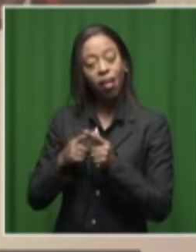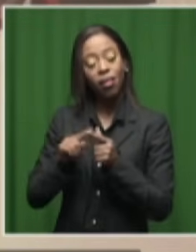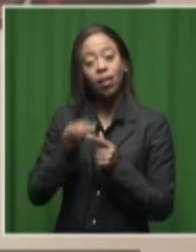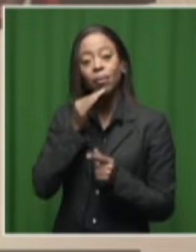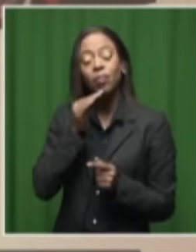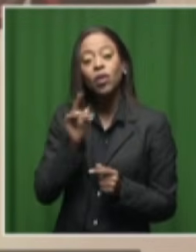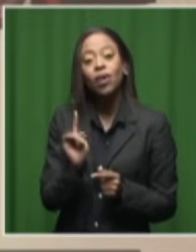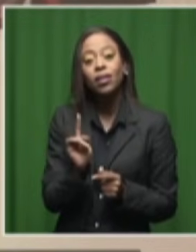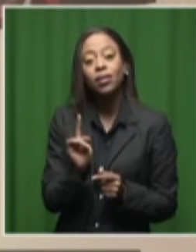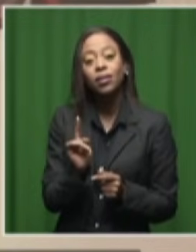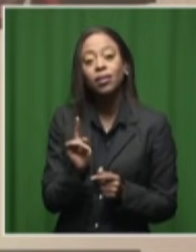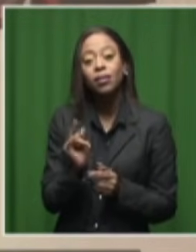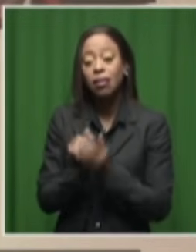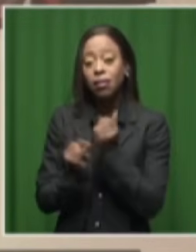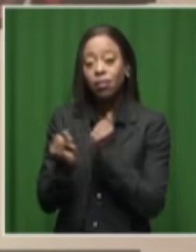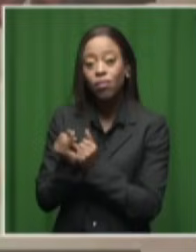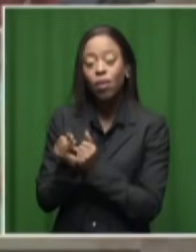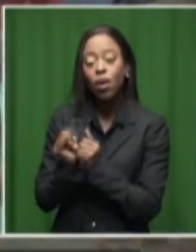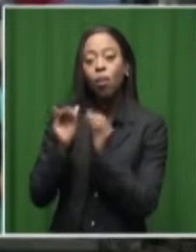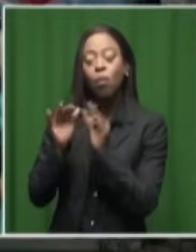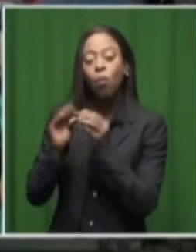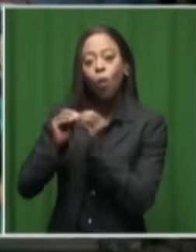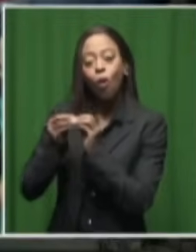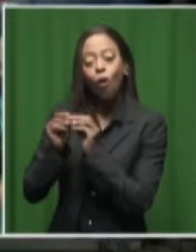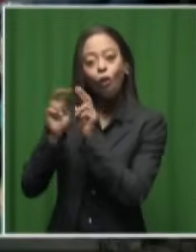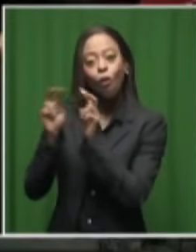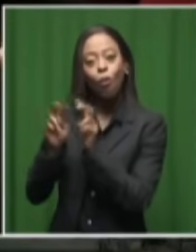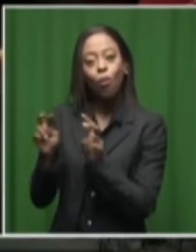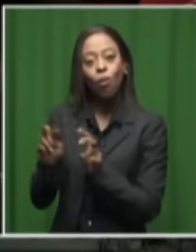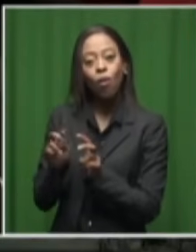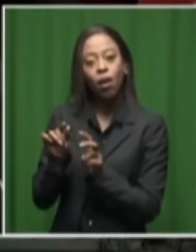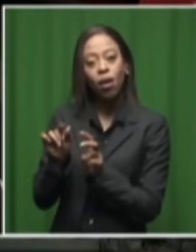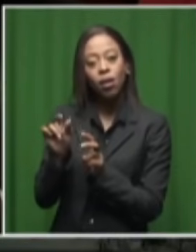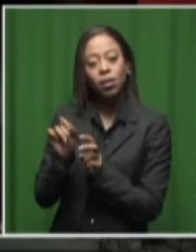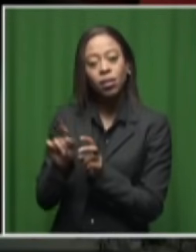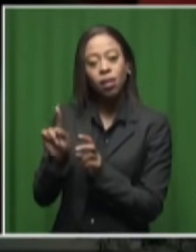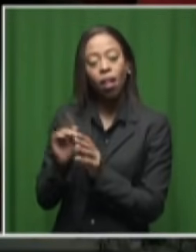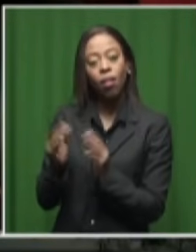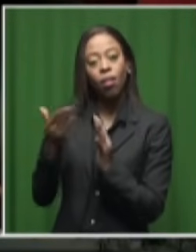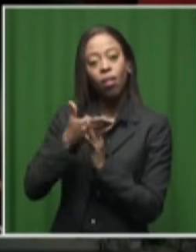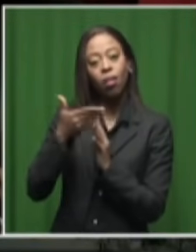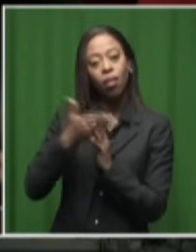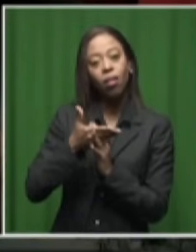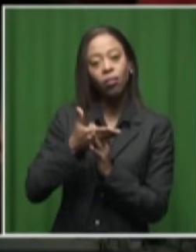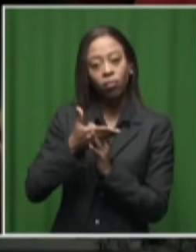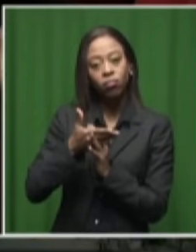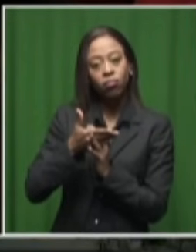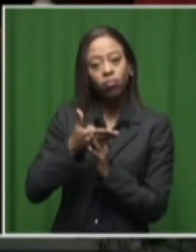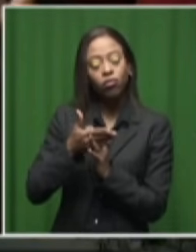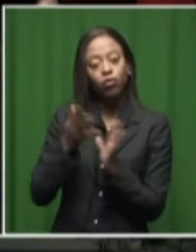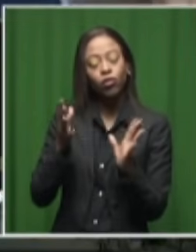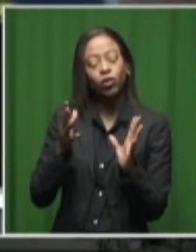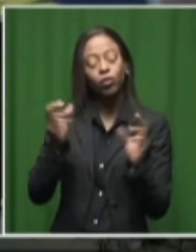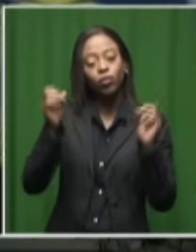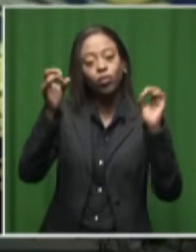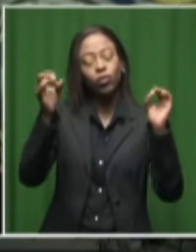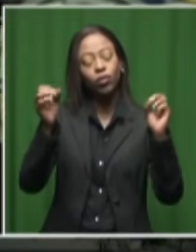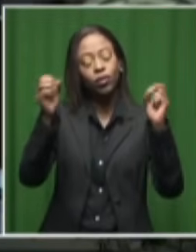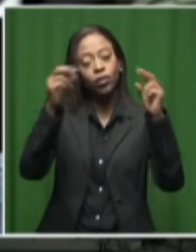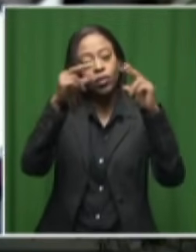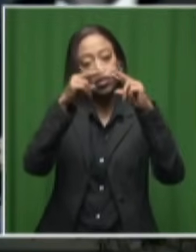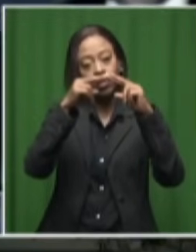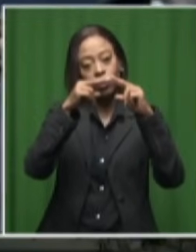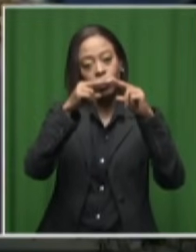means independent power producers as generators must have equal access to the transmission grid, same